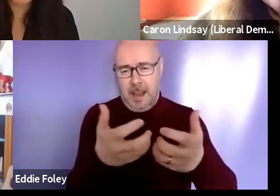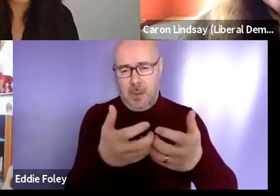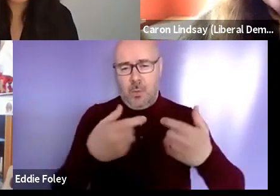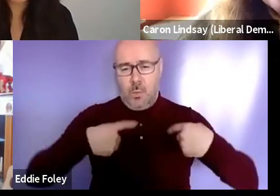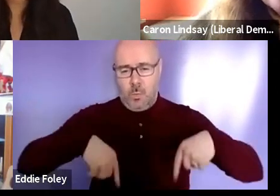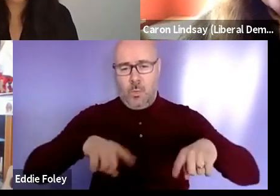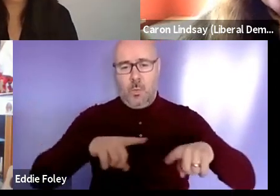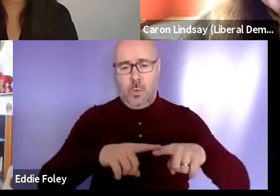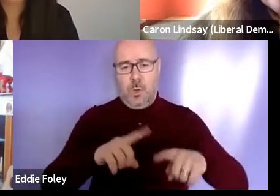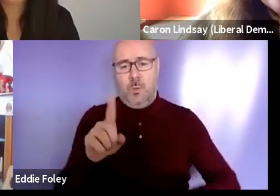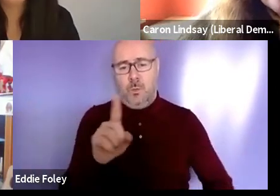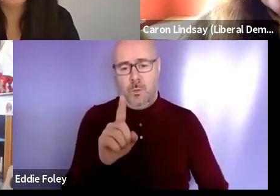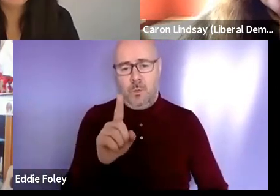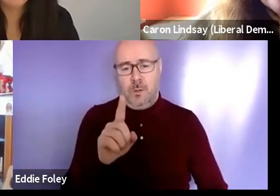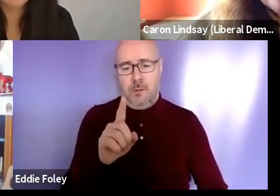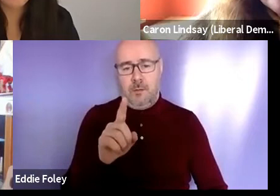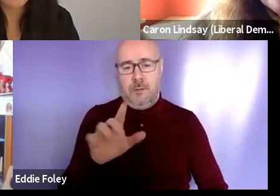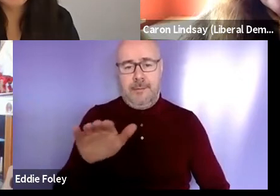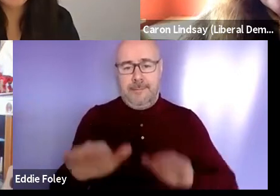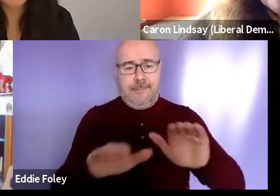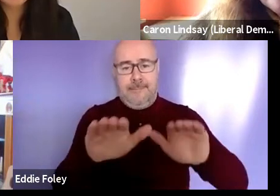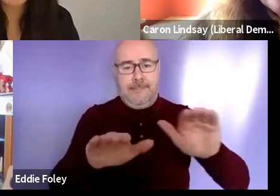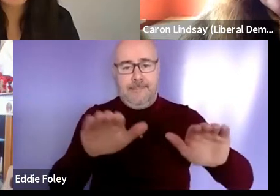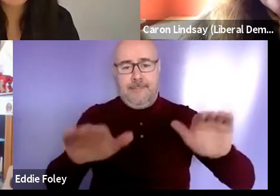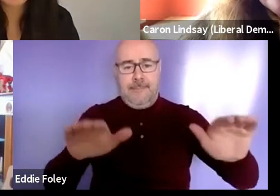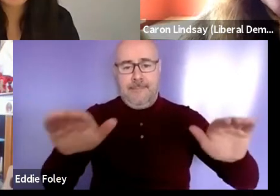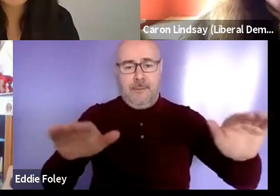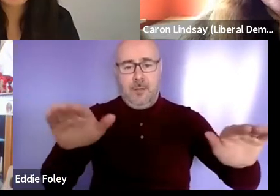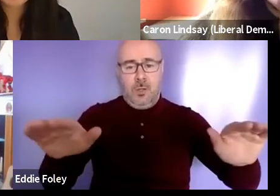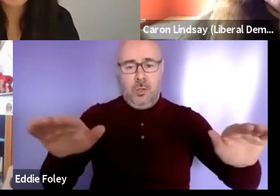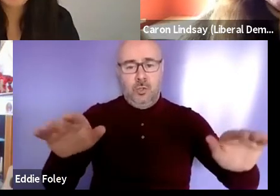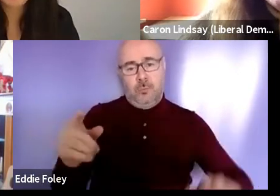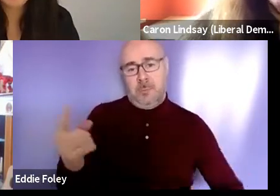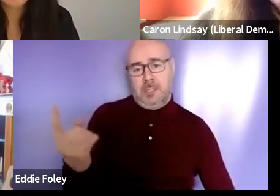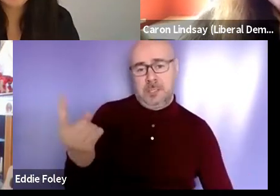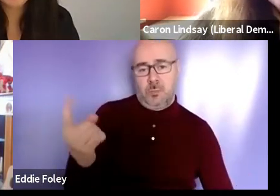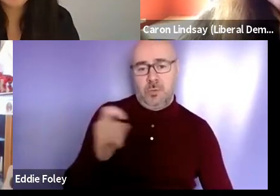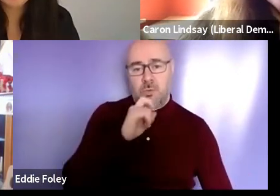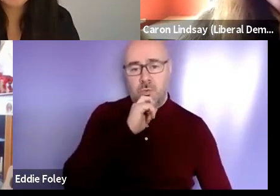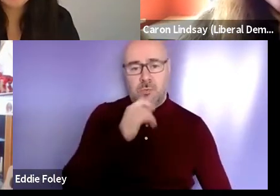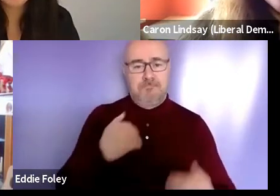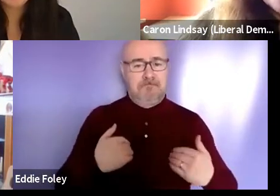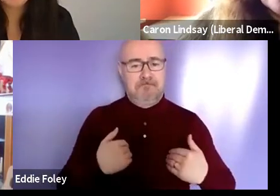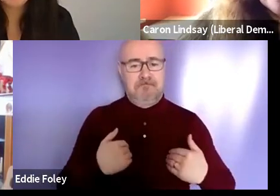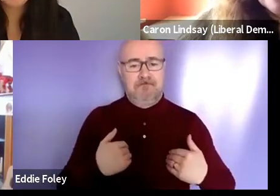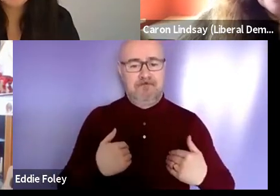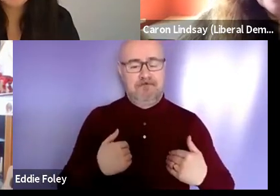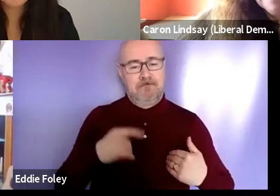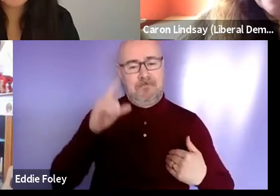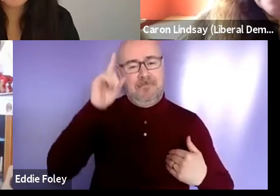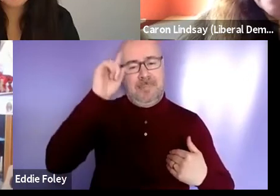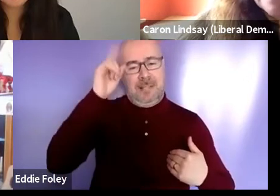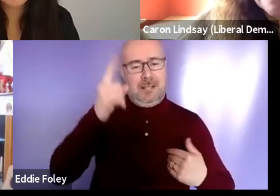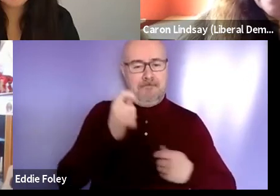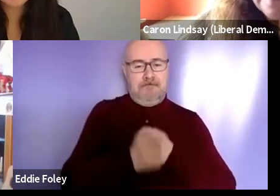that haven't got the resources to stand or whatever? You know, how do we actually